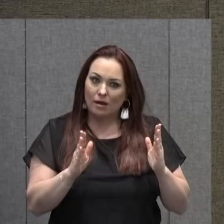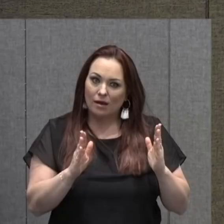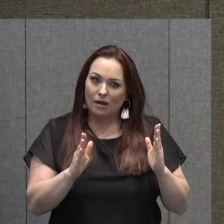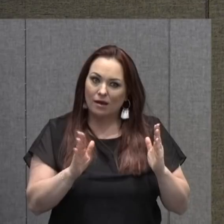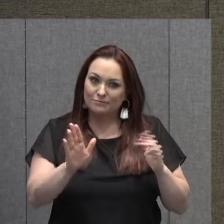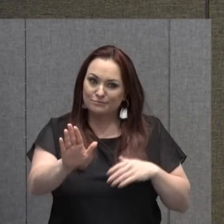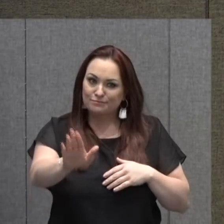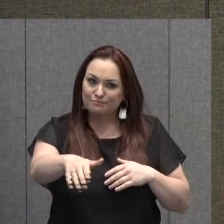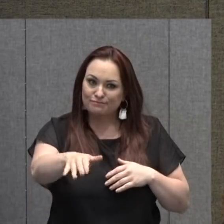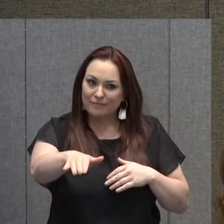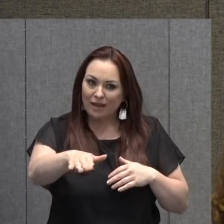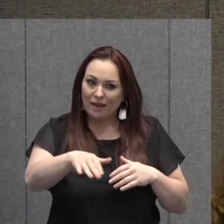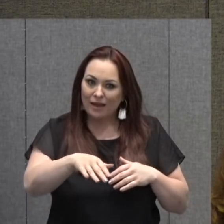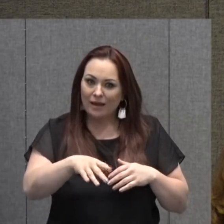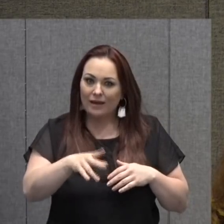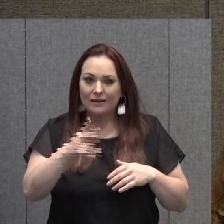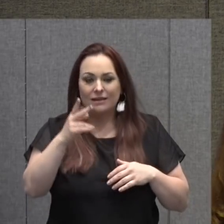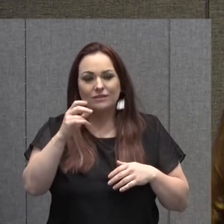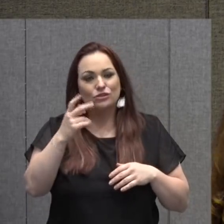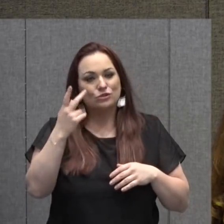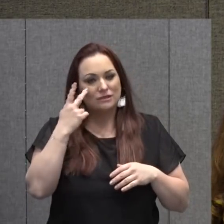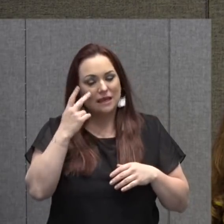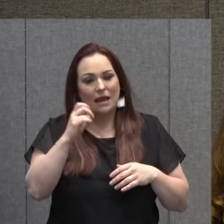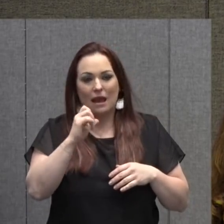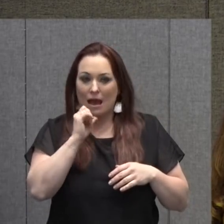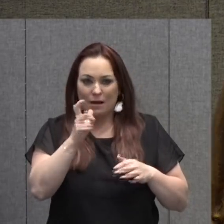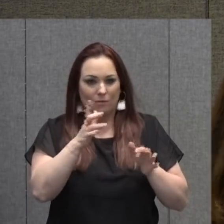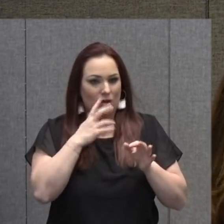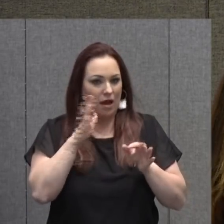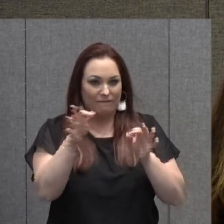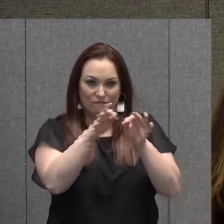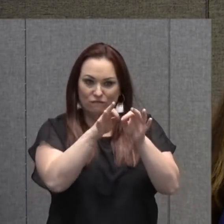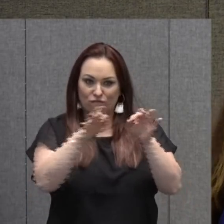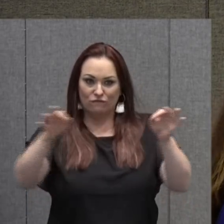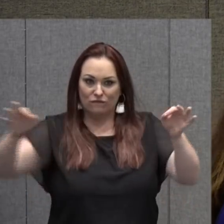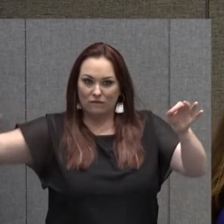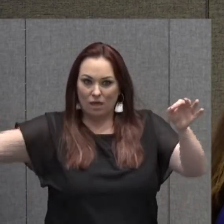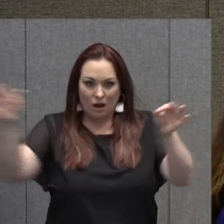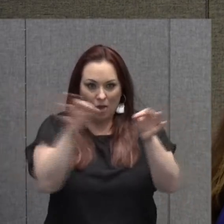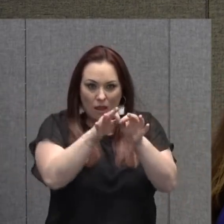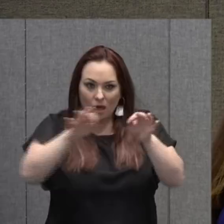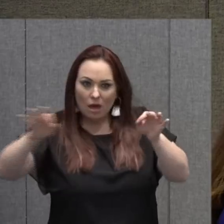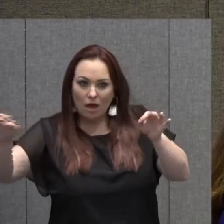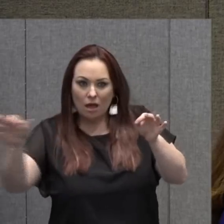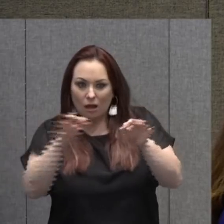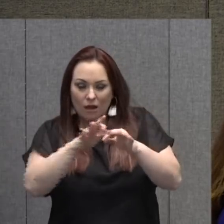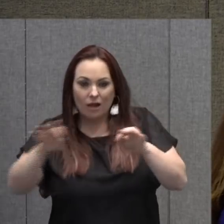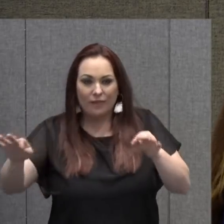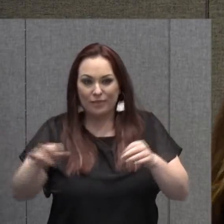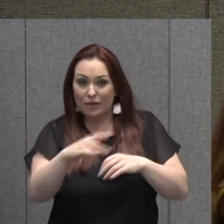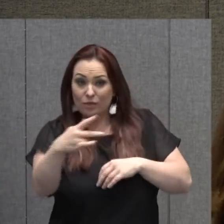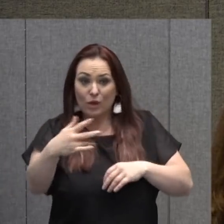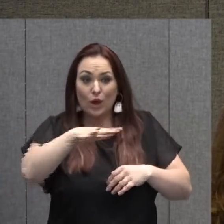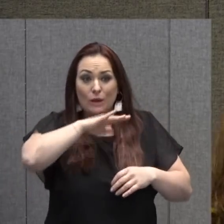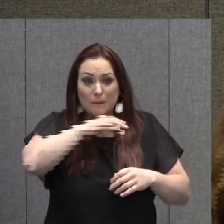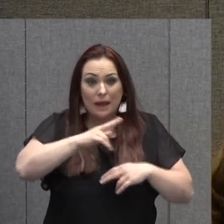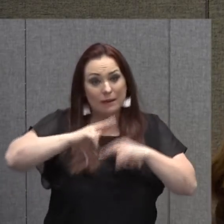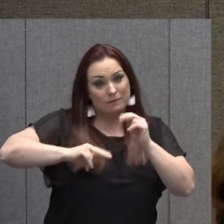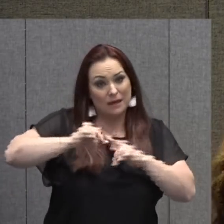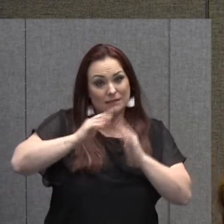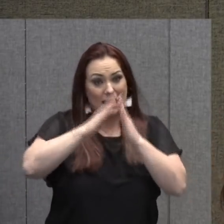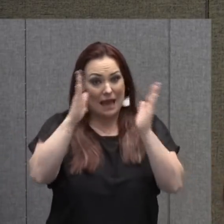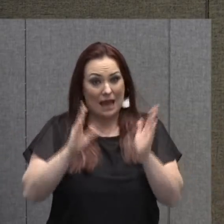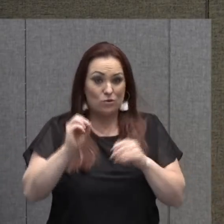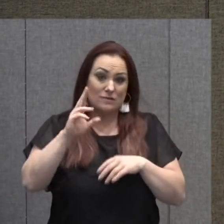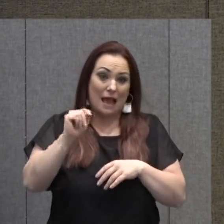see here, I'm not writing out, oh, the third little pig built a house of bricks. That house of bricks couldn't be blown down. Then I don't